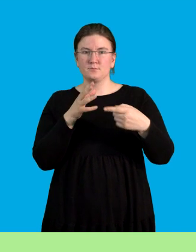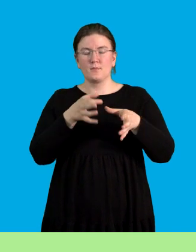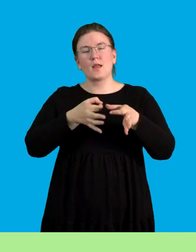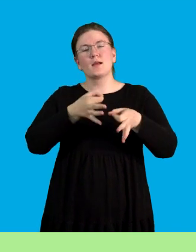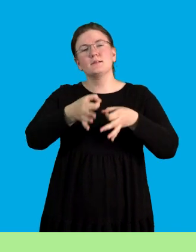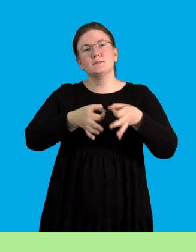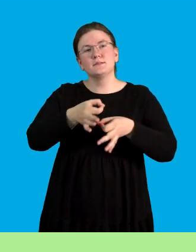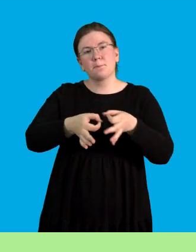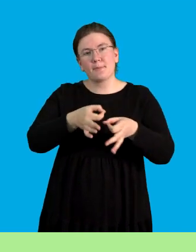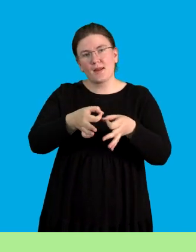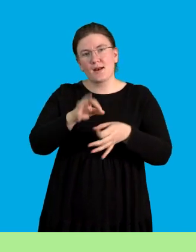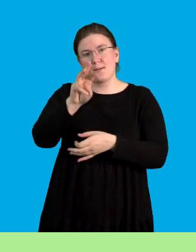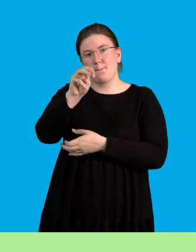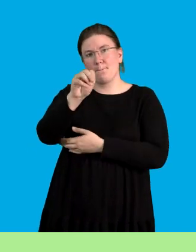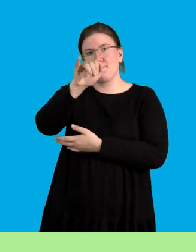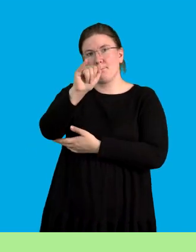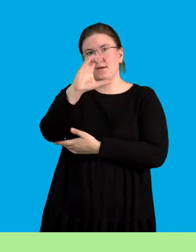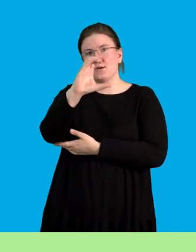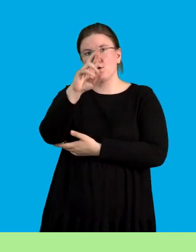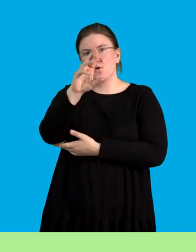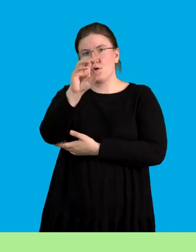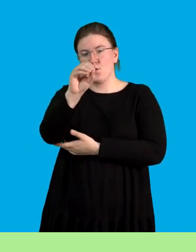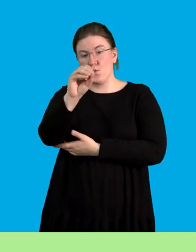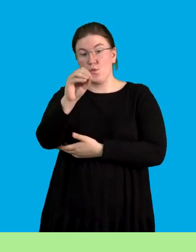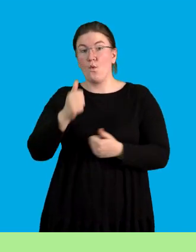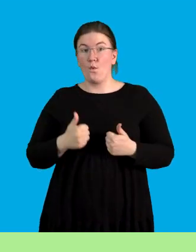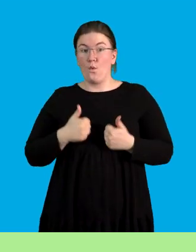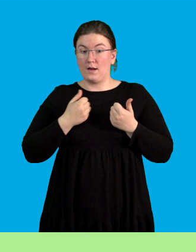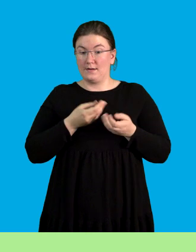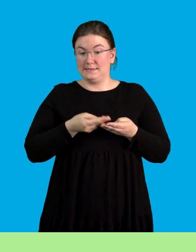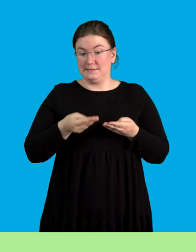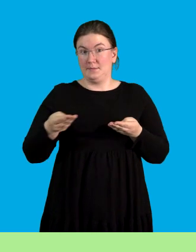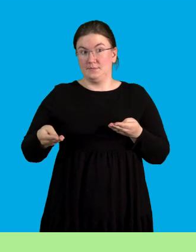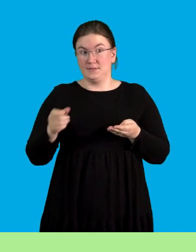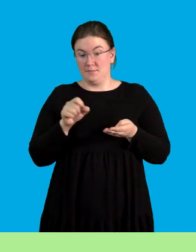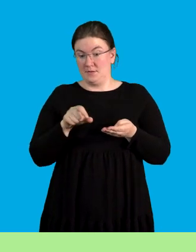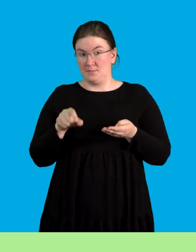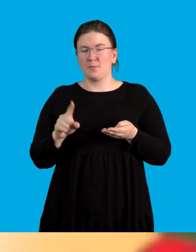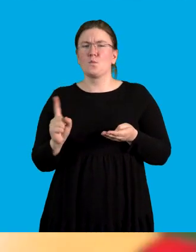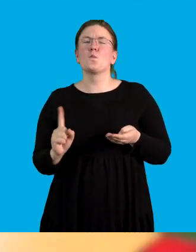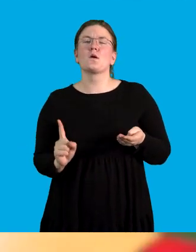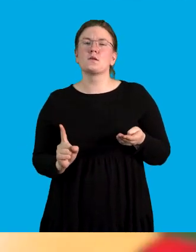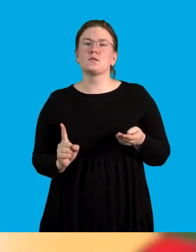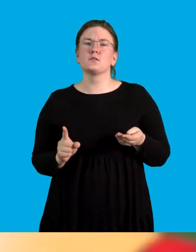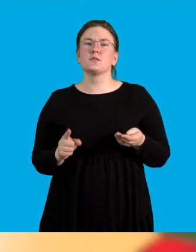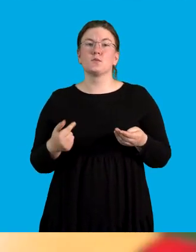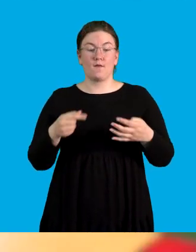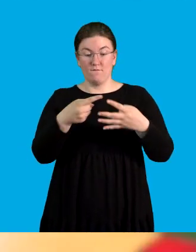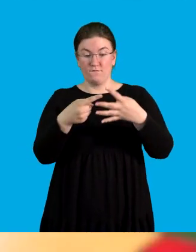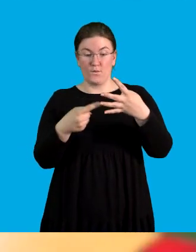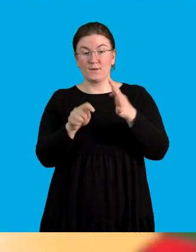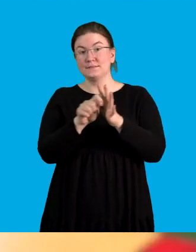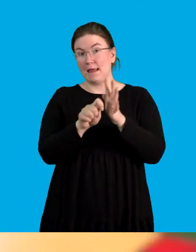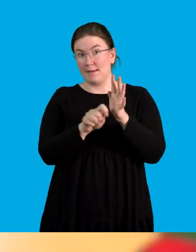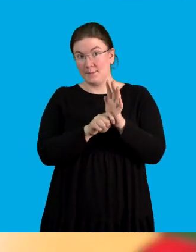be providing a description of microorganisms. We are going to look at the four types of microorganisms,